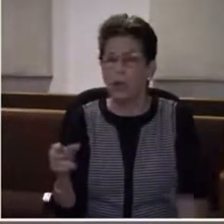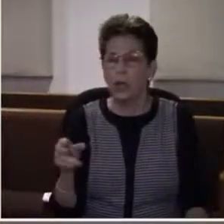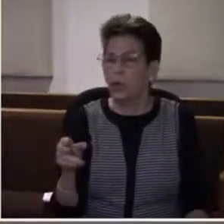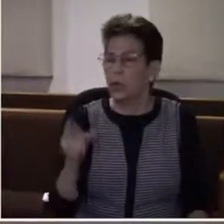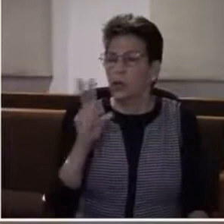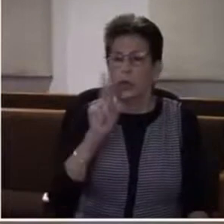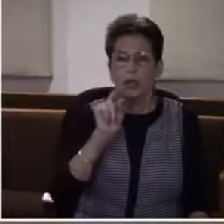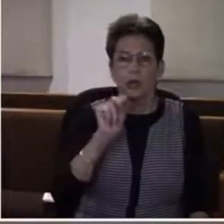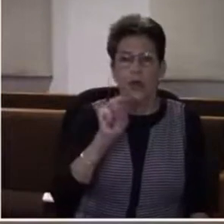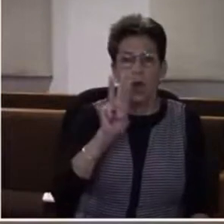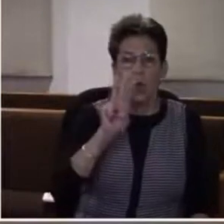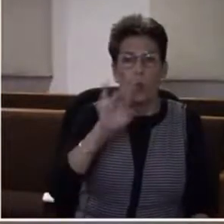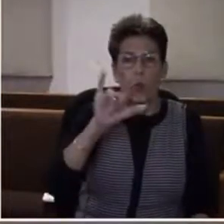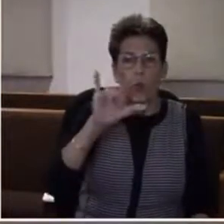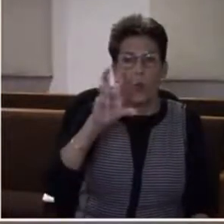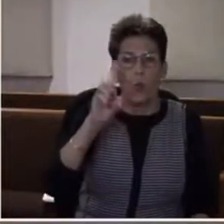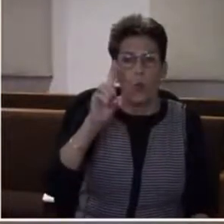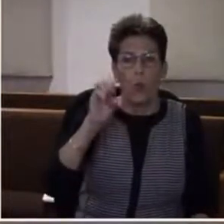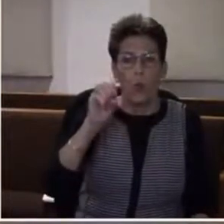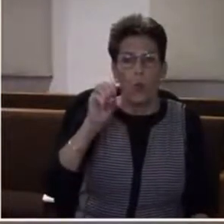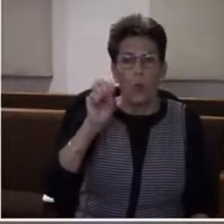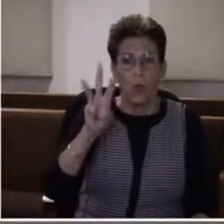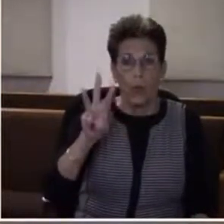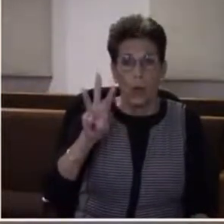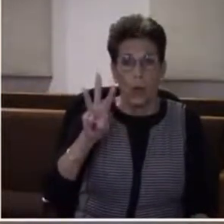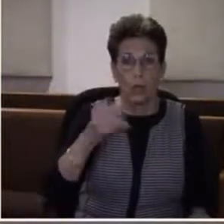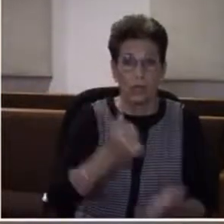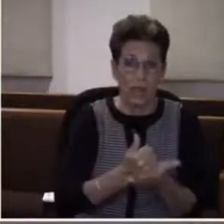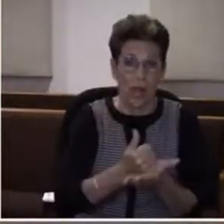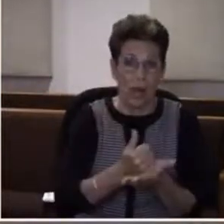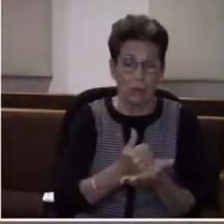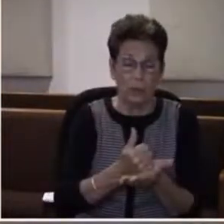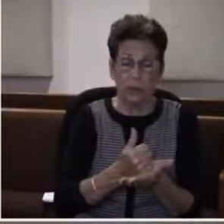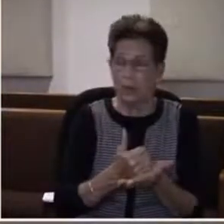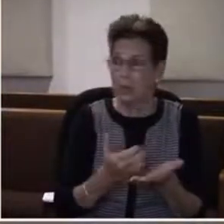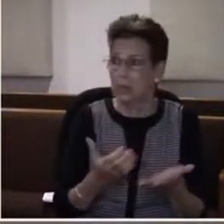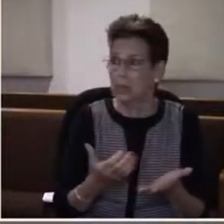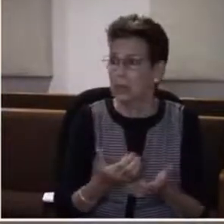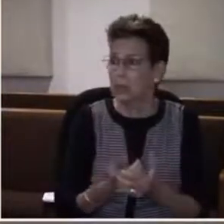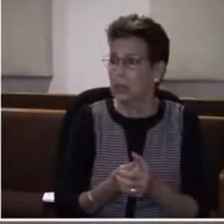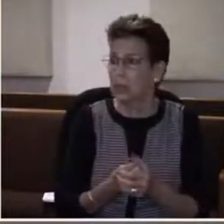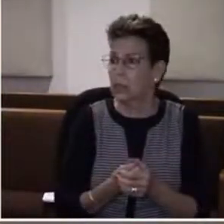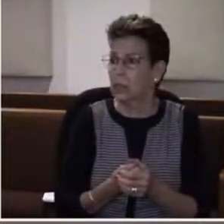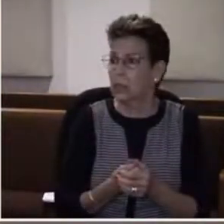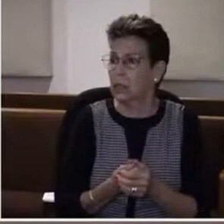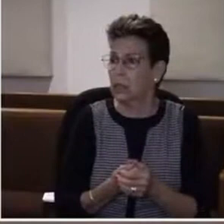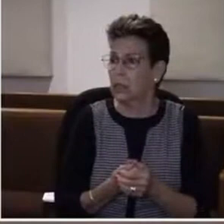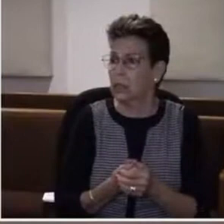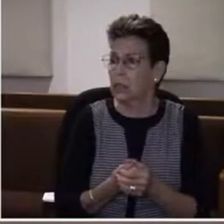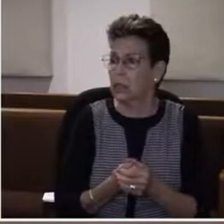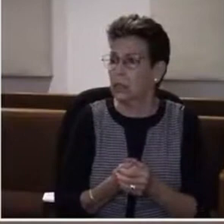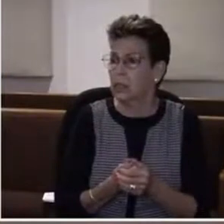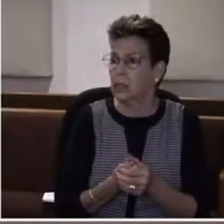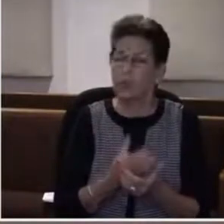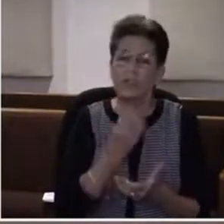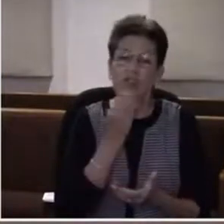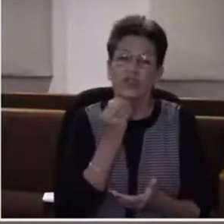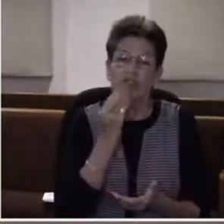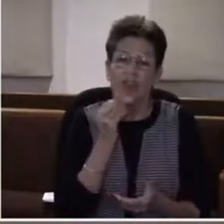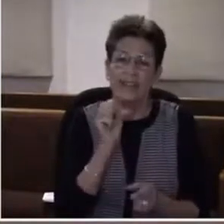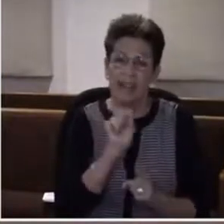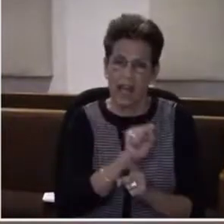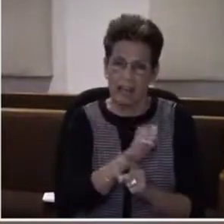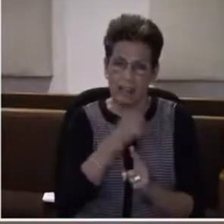But save unto Zarephath, a city of Zidon, which would be in a Gentile situation, unto